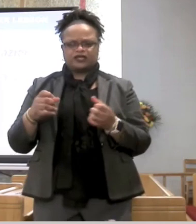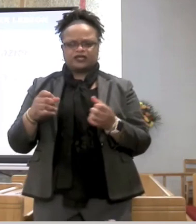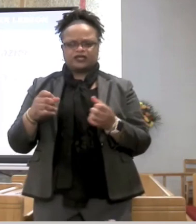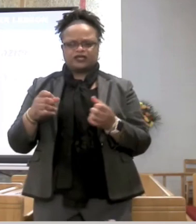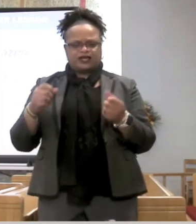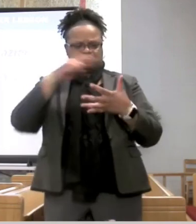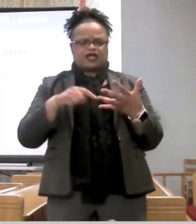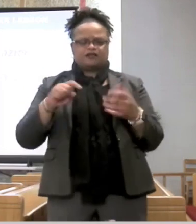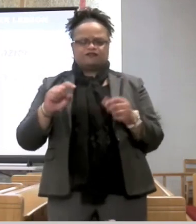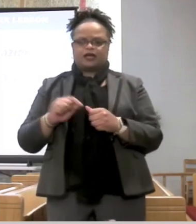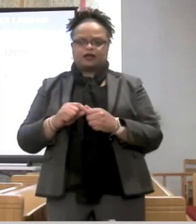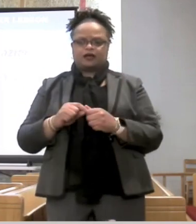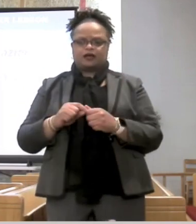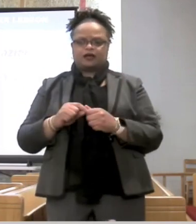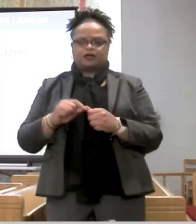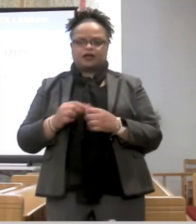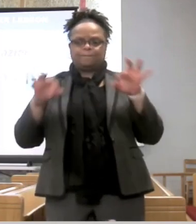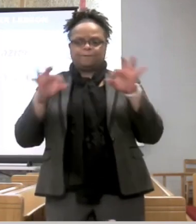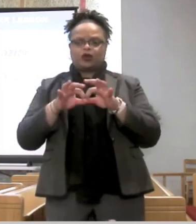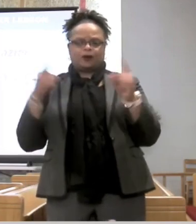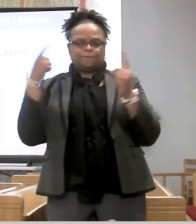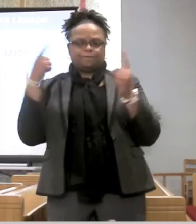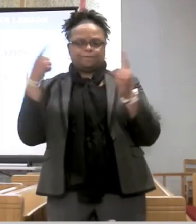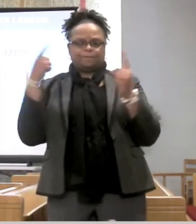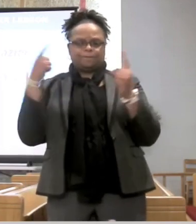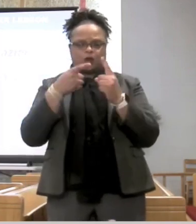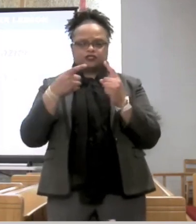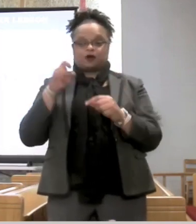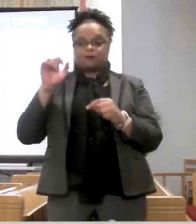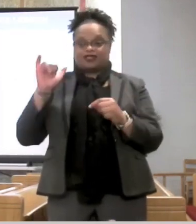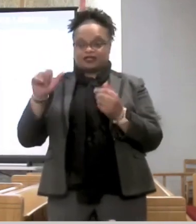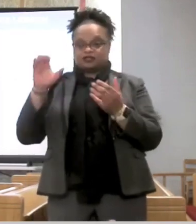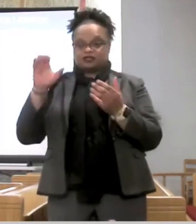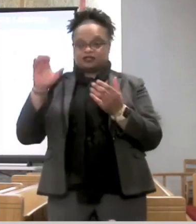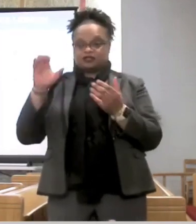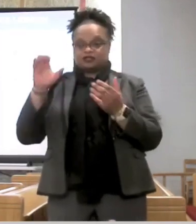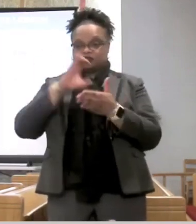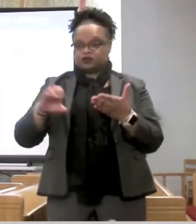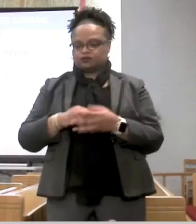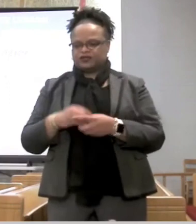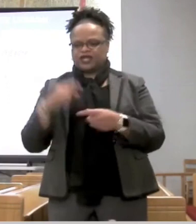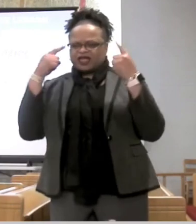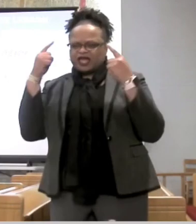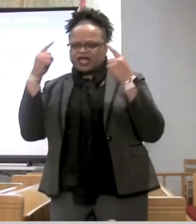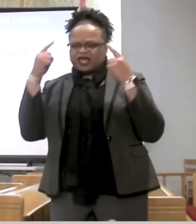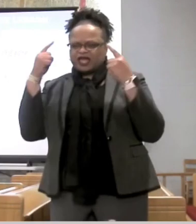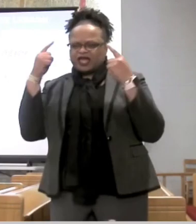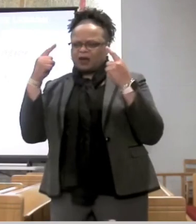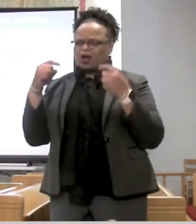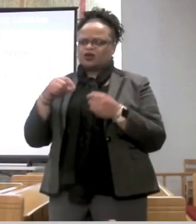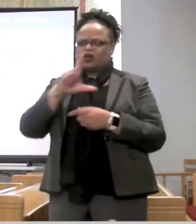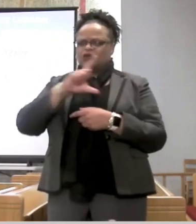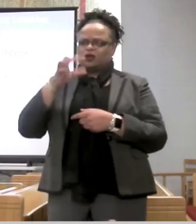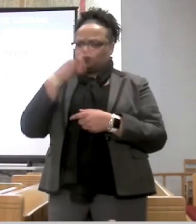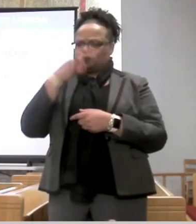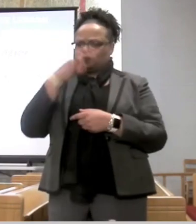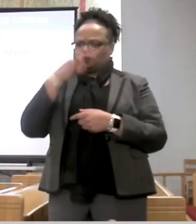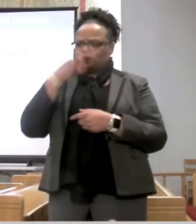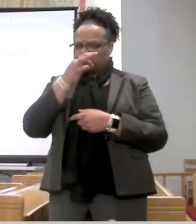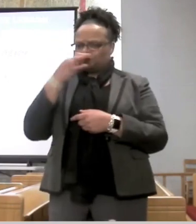key things from that chapter that I think while we're going into this season of reflection and we're thinking about the Lord's Supper, we should be focusing